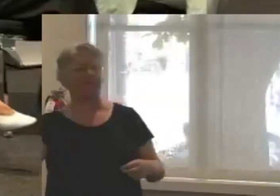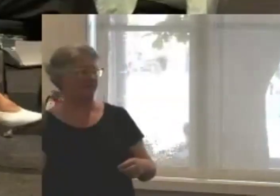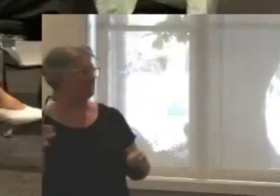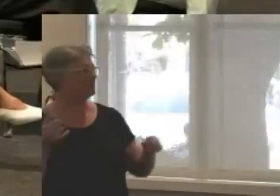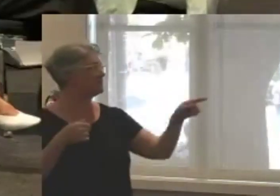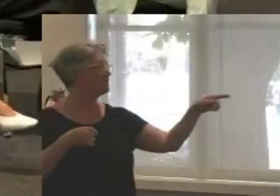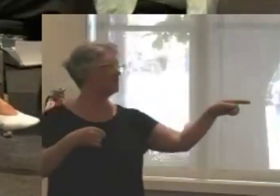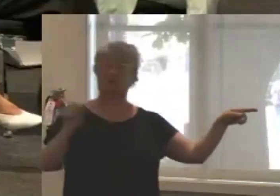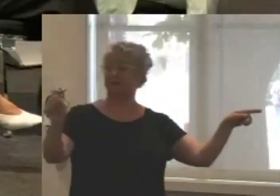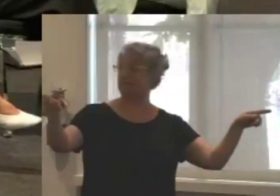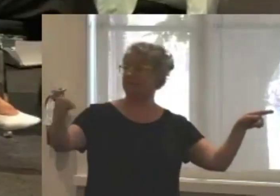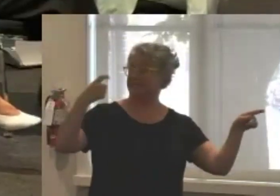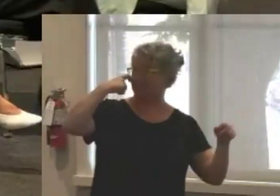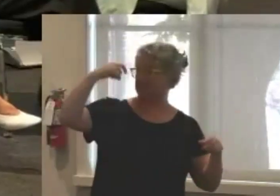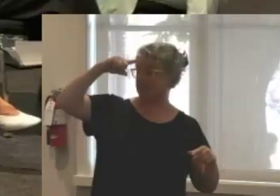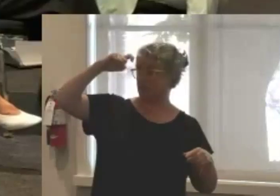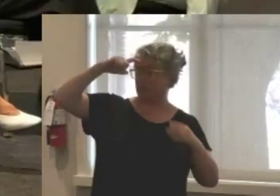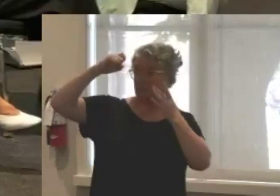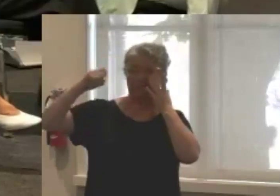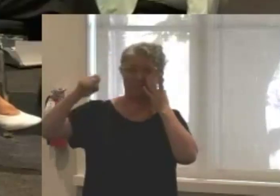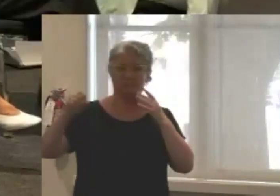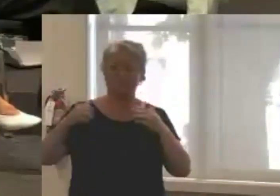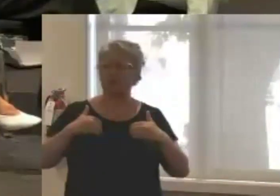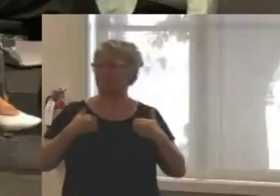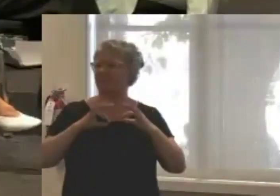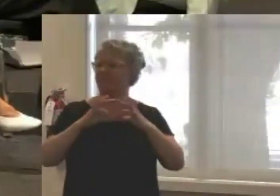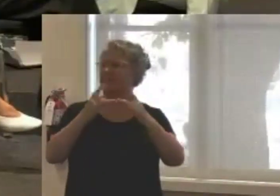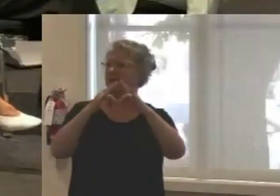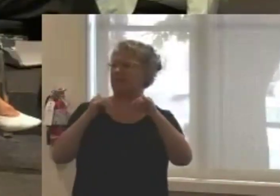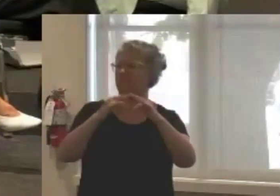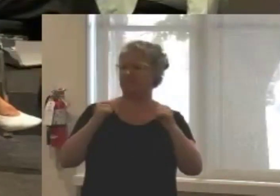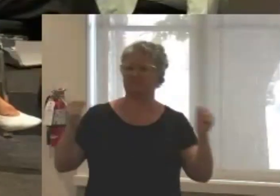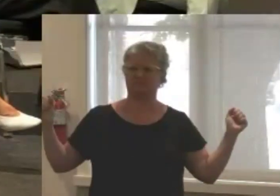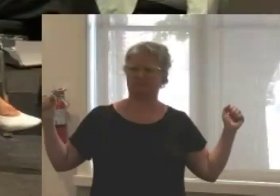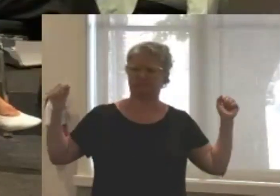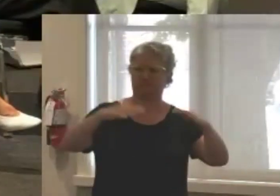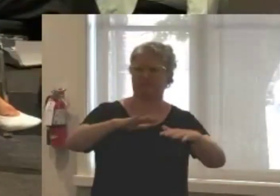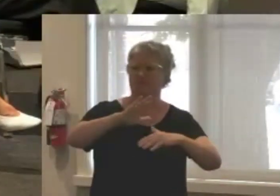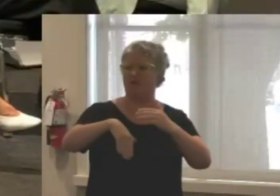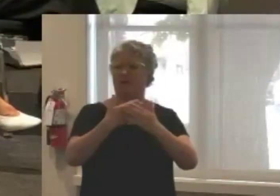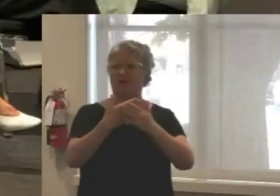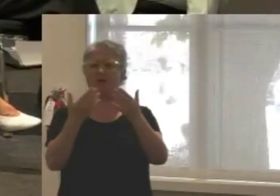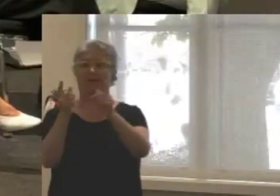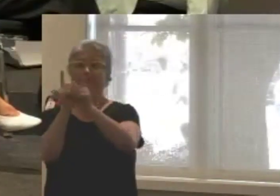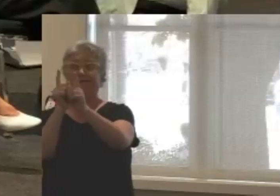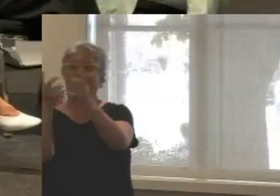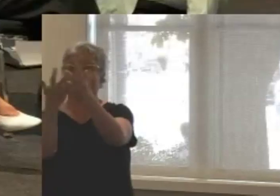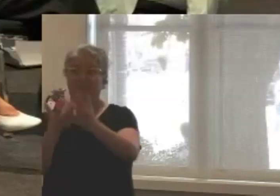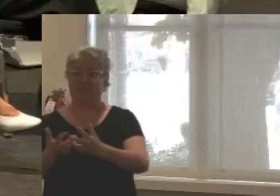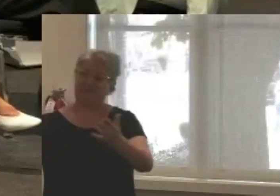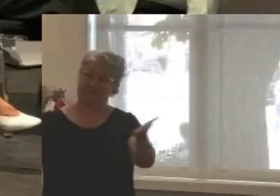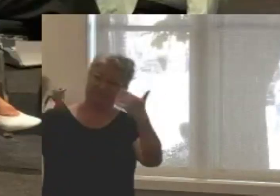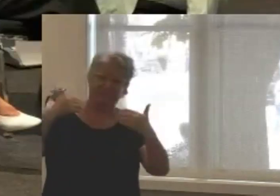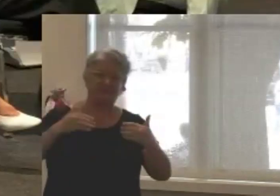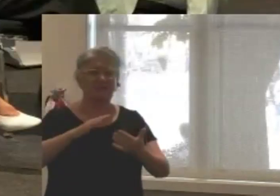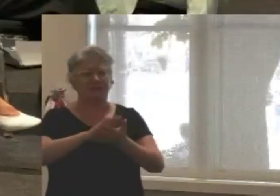actually, just the summer that just passed, we had our youth family camp day, where all matches and their families were able to come down just to have a